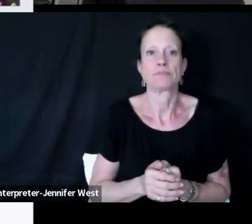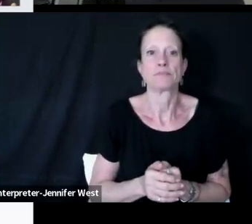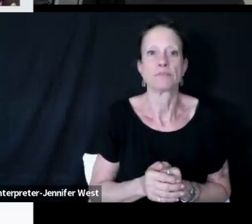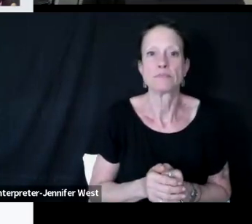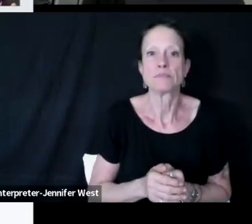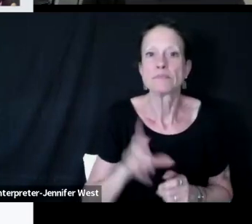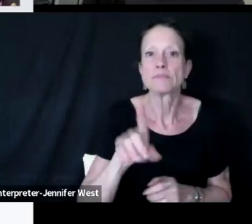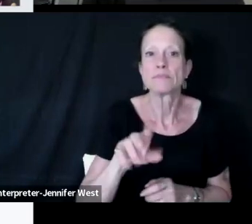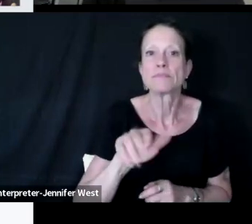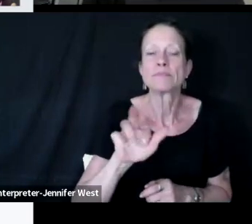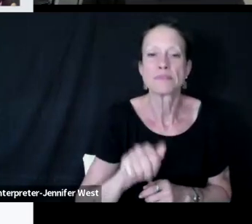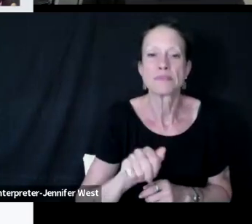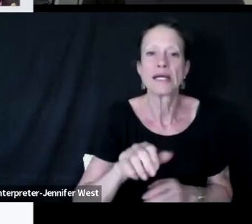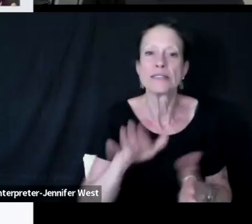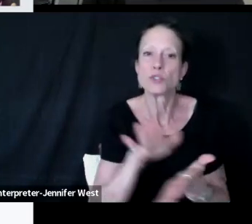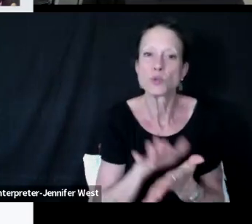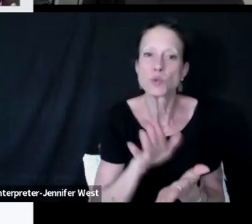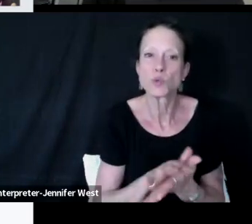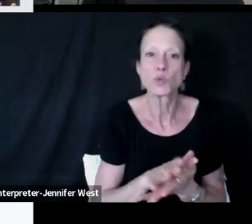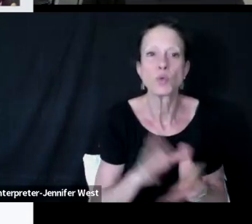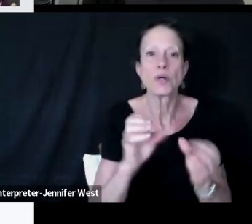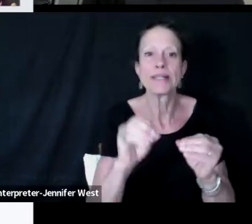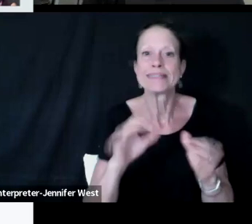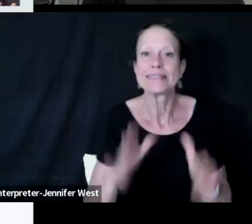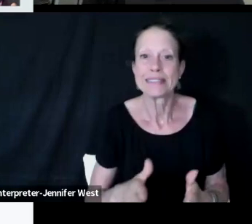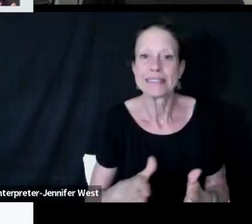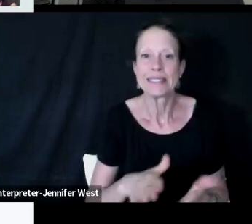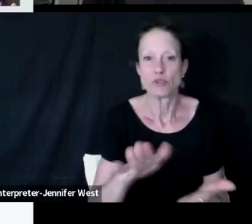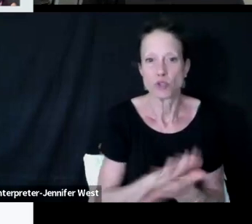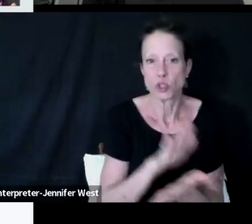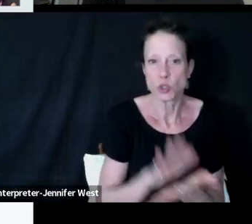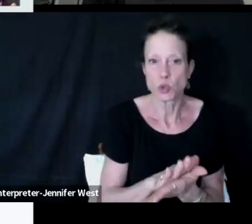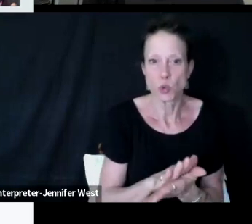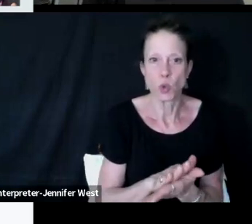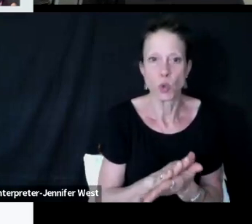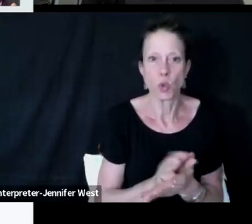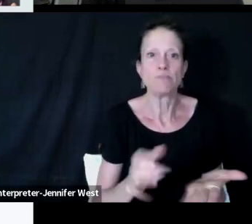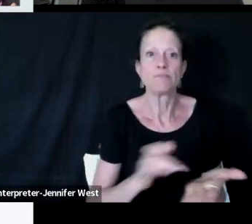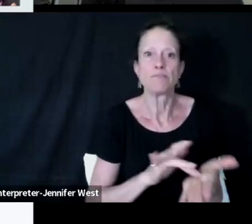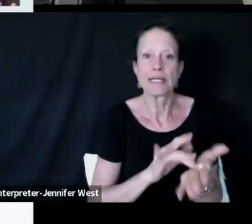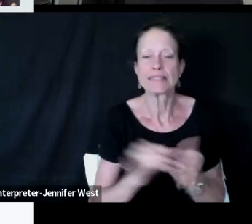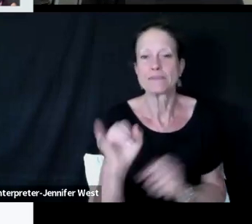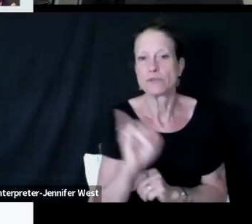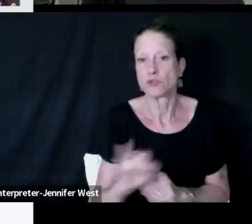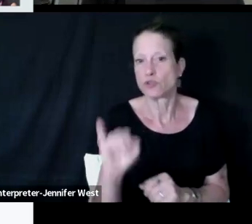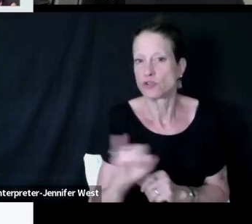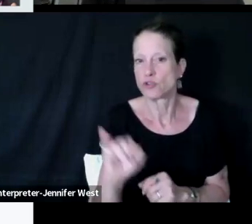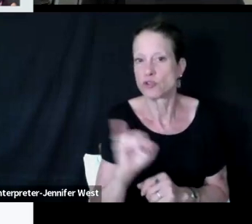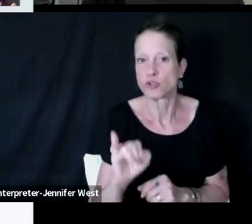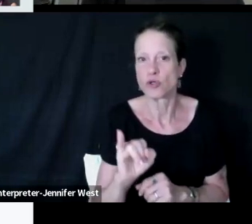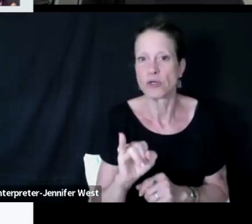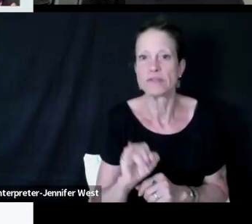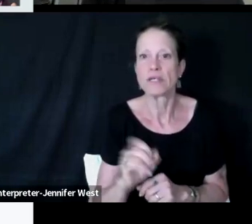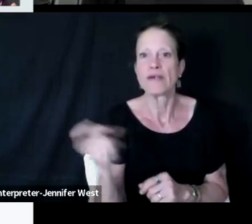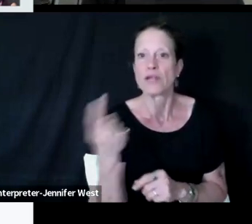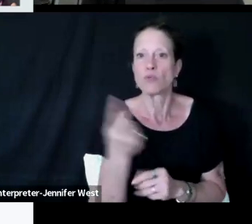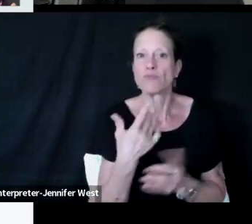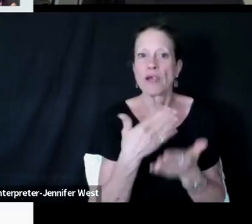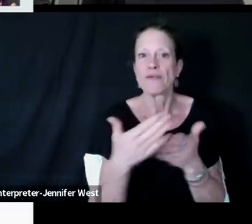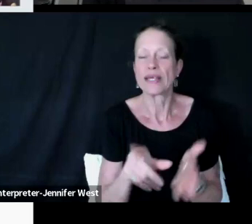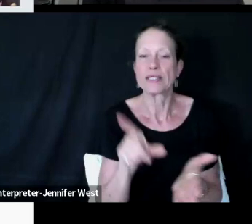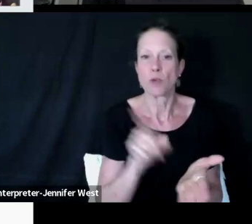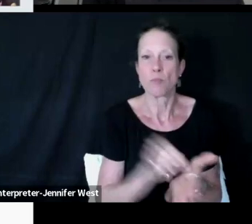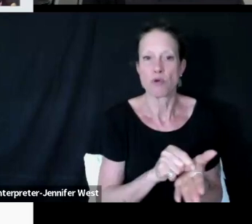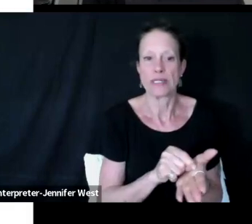Danny's school, teacher and staff at school. Here's one called medications and insurance. That's the only thing that'll be printed, and it says print before a